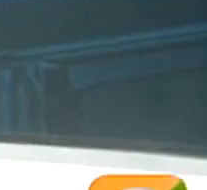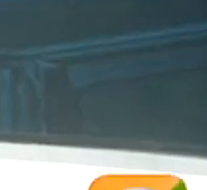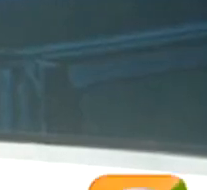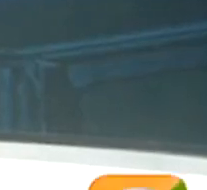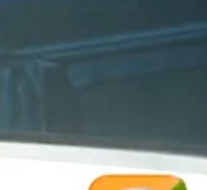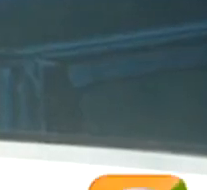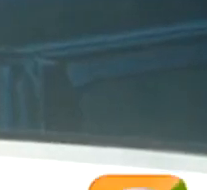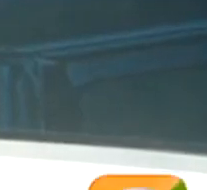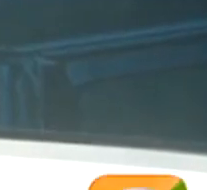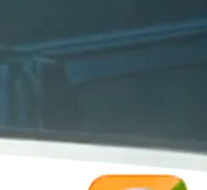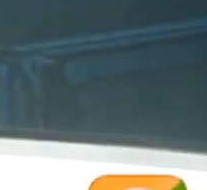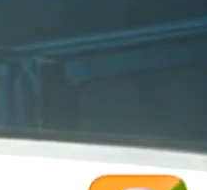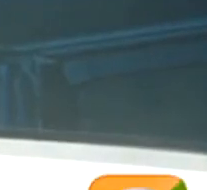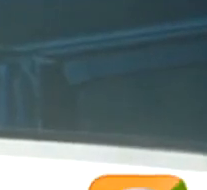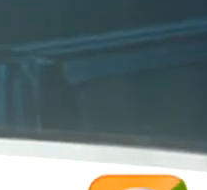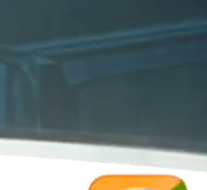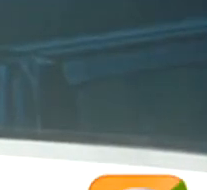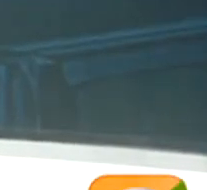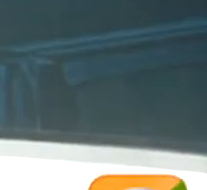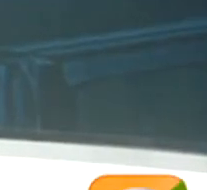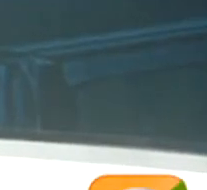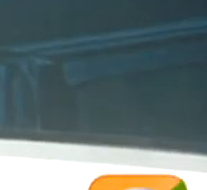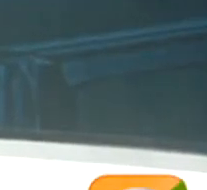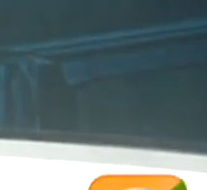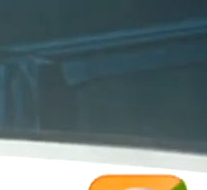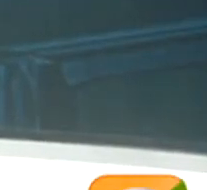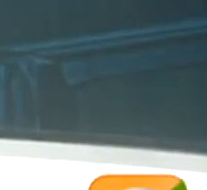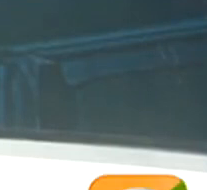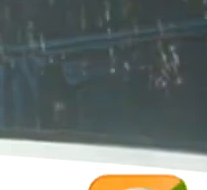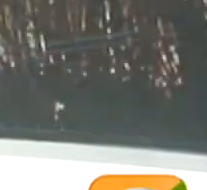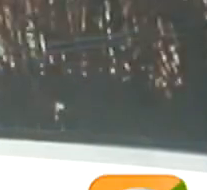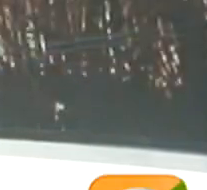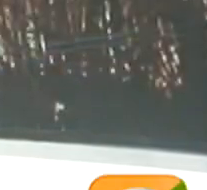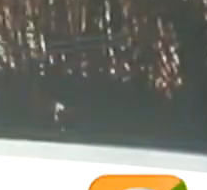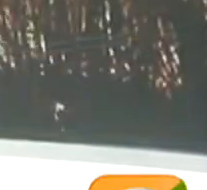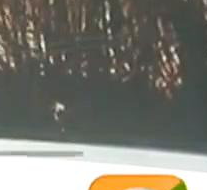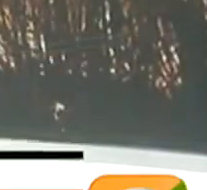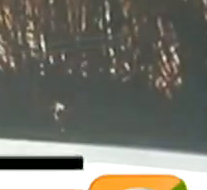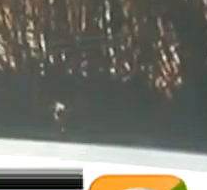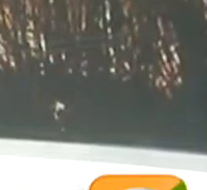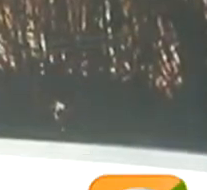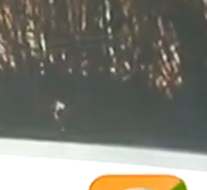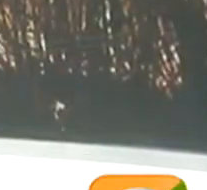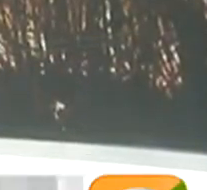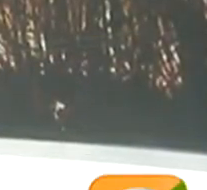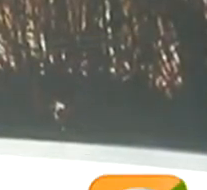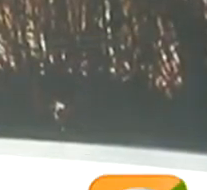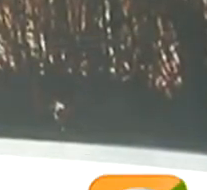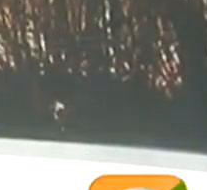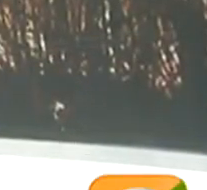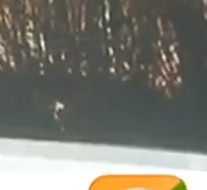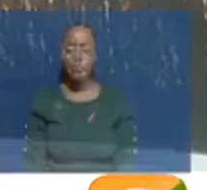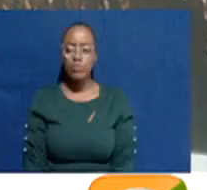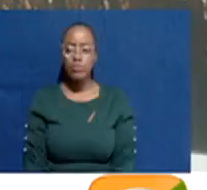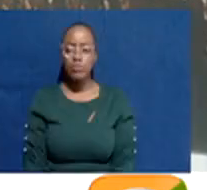Let's begin the broadcast tonight with fresh clashes witnessed on the border of Nkaararo and Enoreteet in